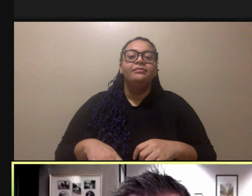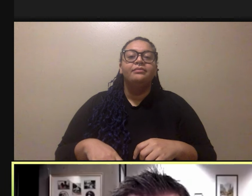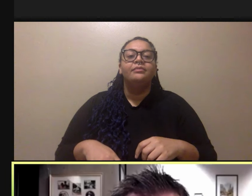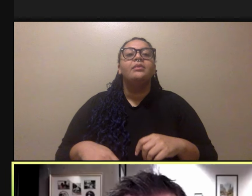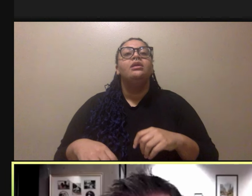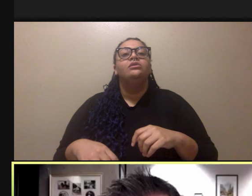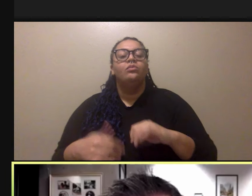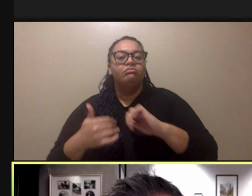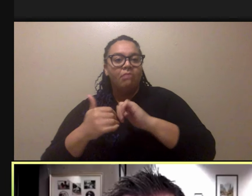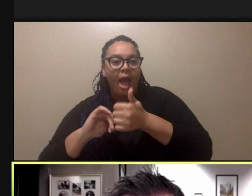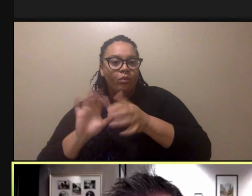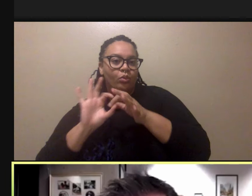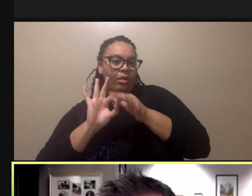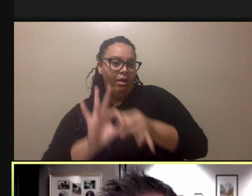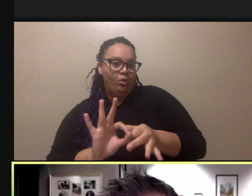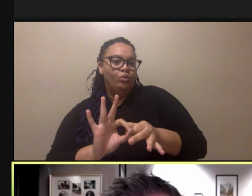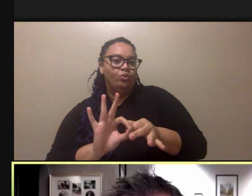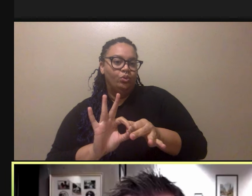how that